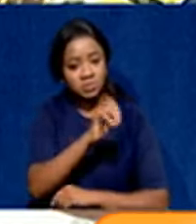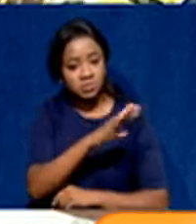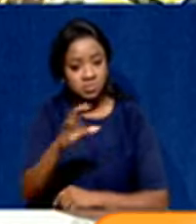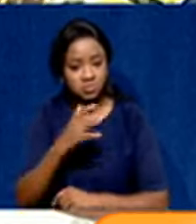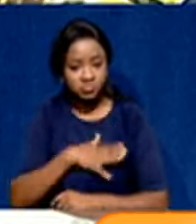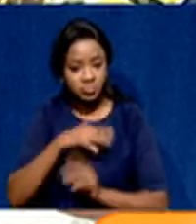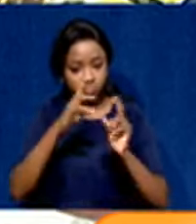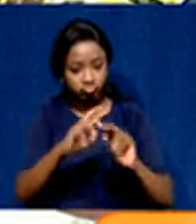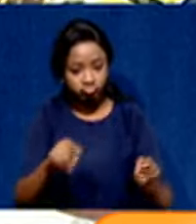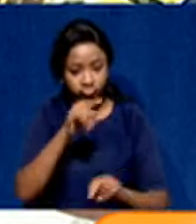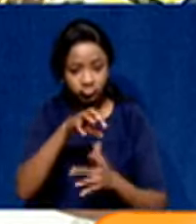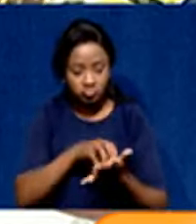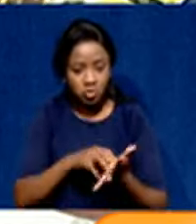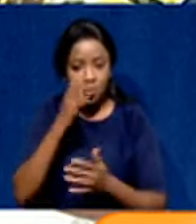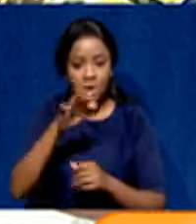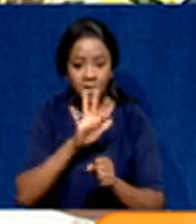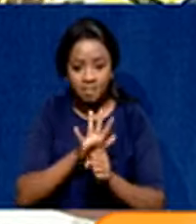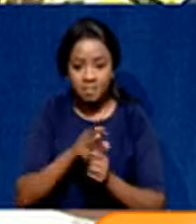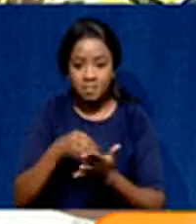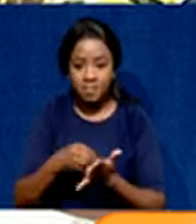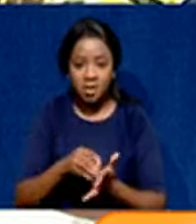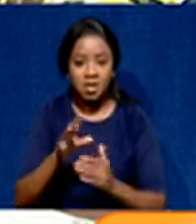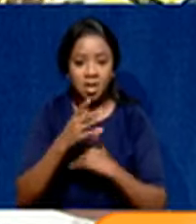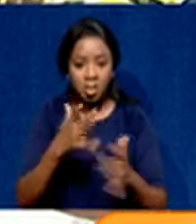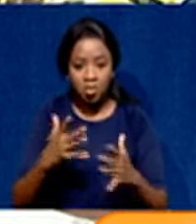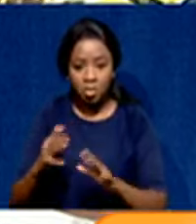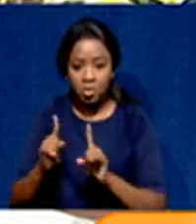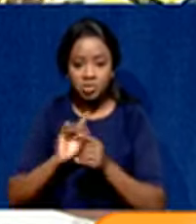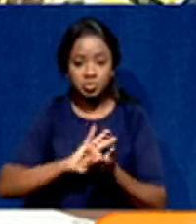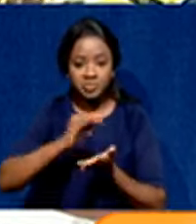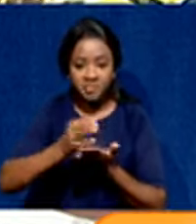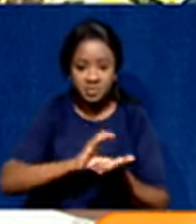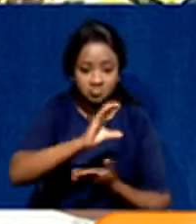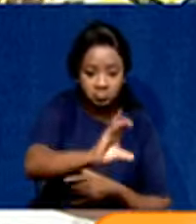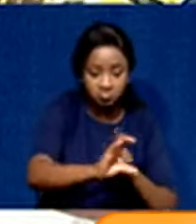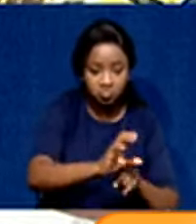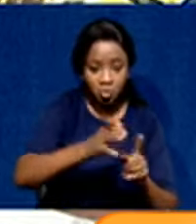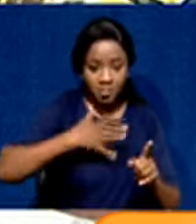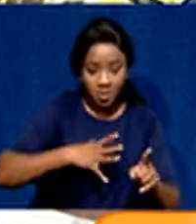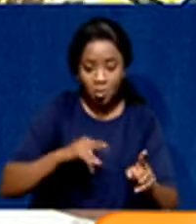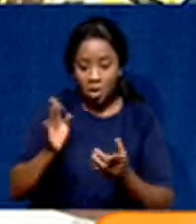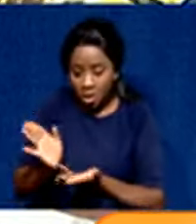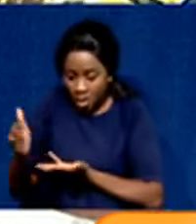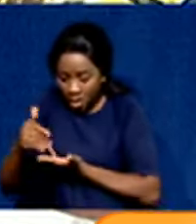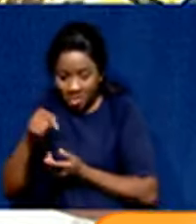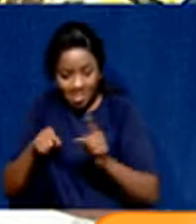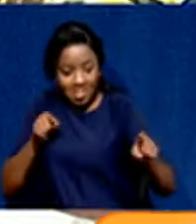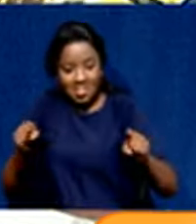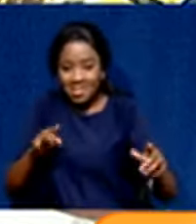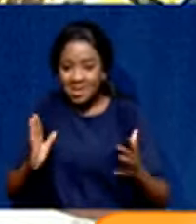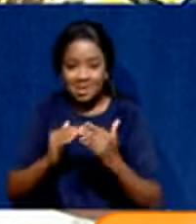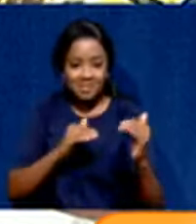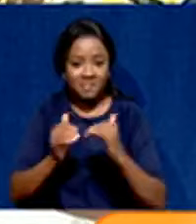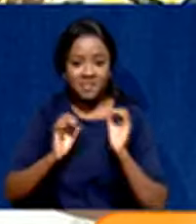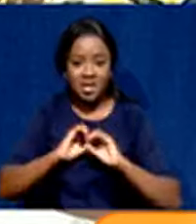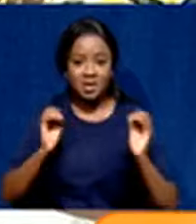and Anti-Corruption Commission to investigate the significant disparity between the amounts collected and the funds disbursed to